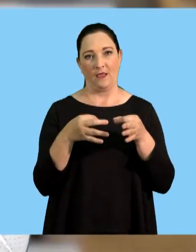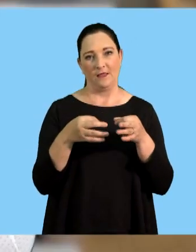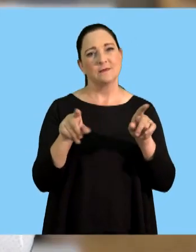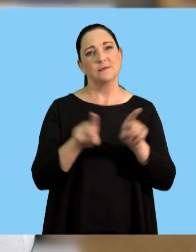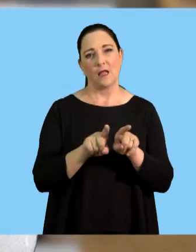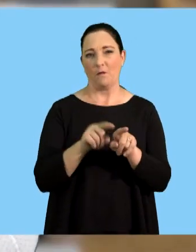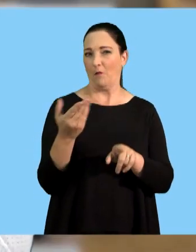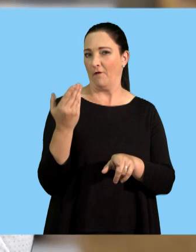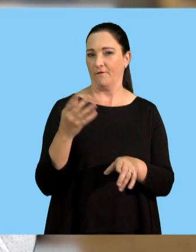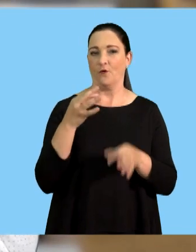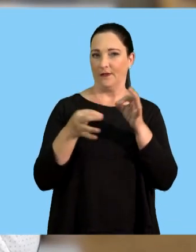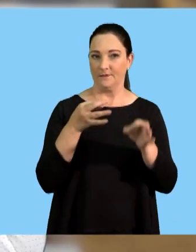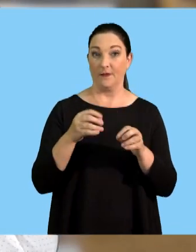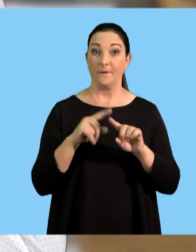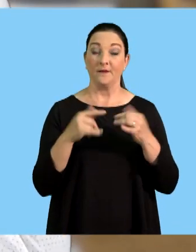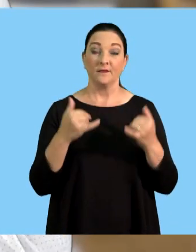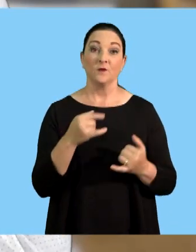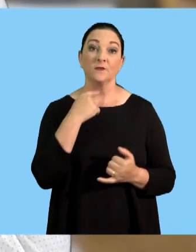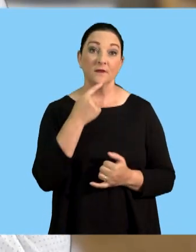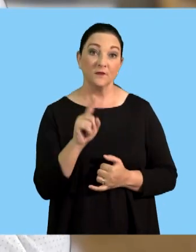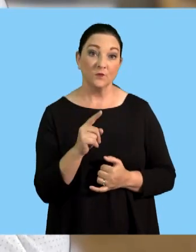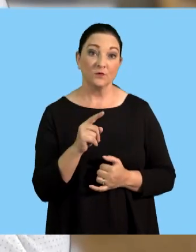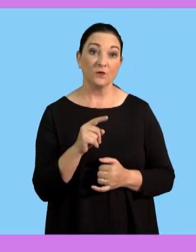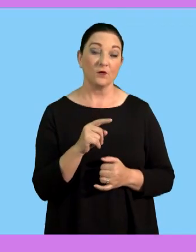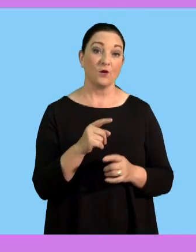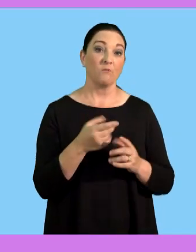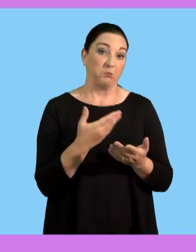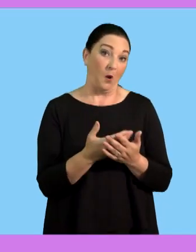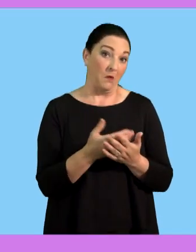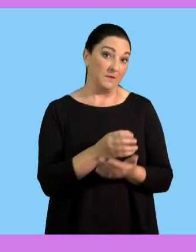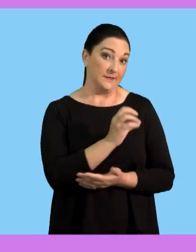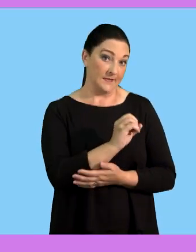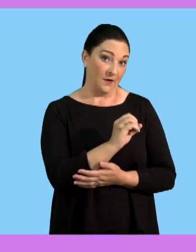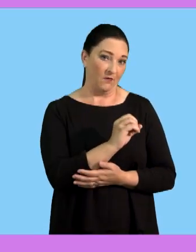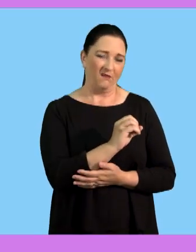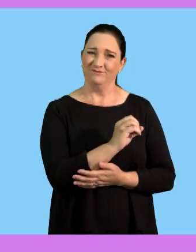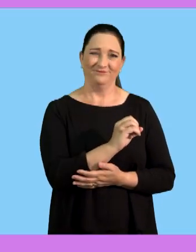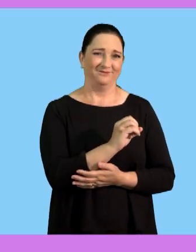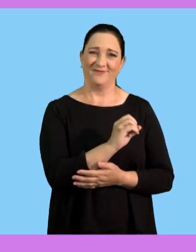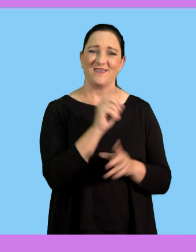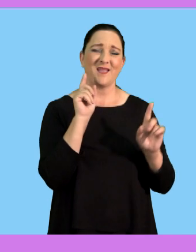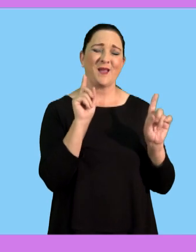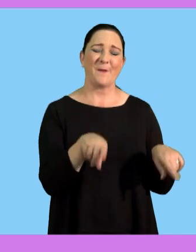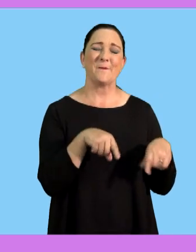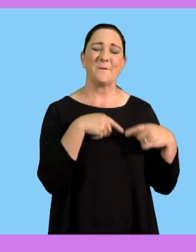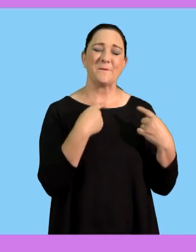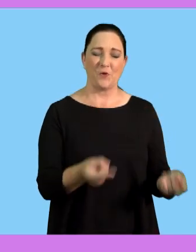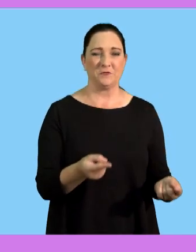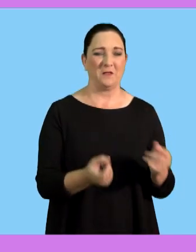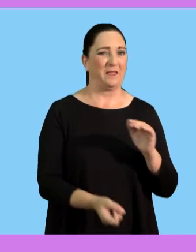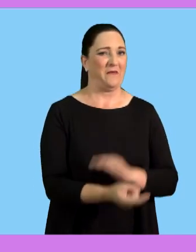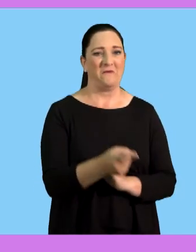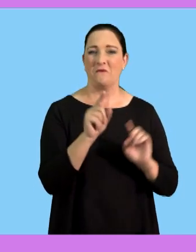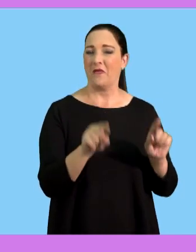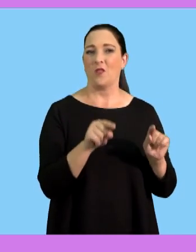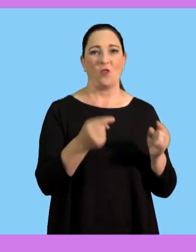probability scale to you just now. I also indicated here that a probability of 0 means that it's impossible for the event